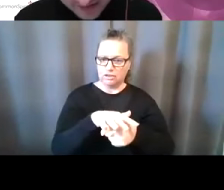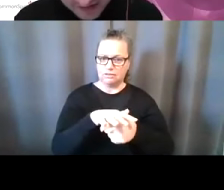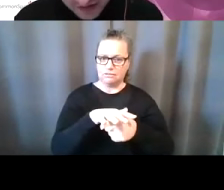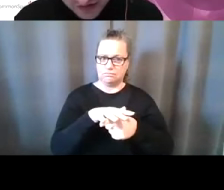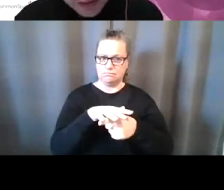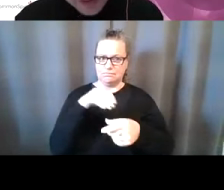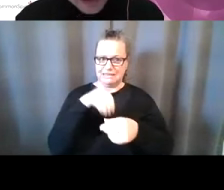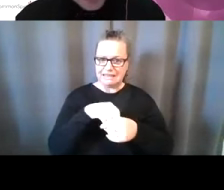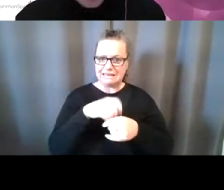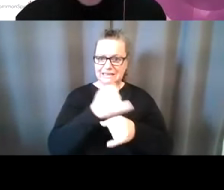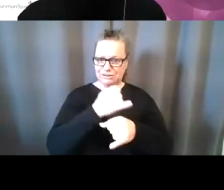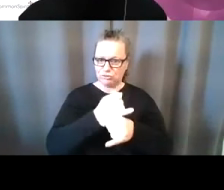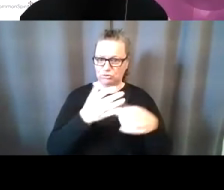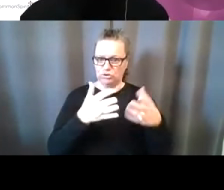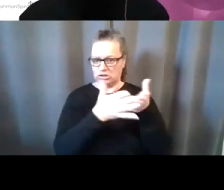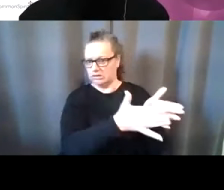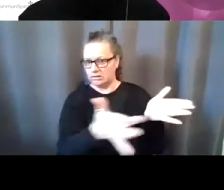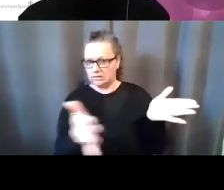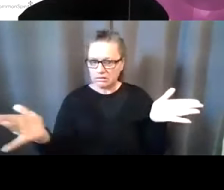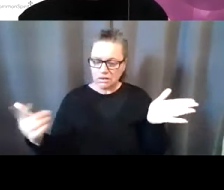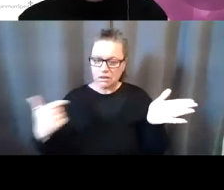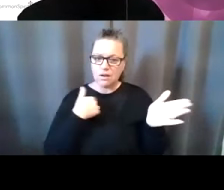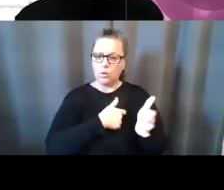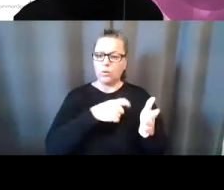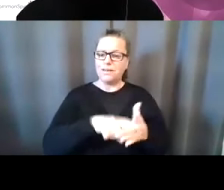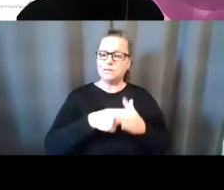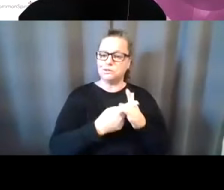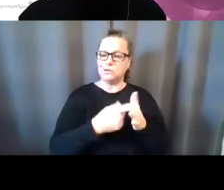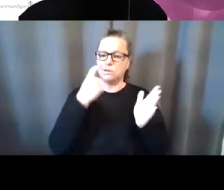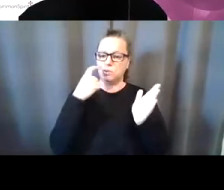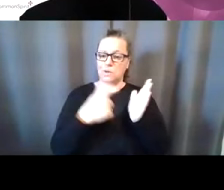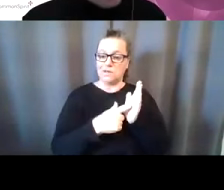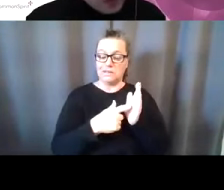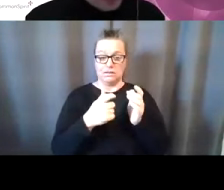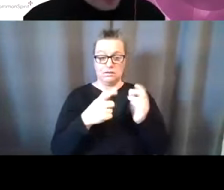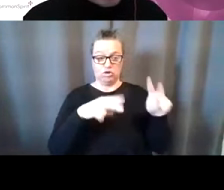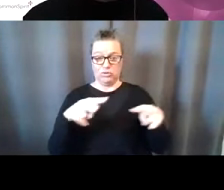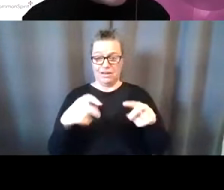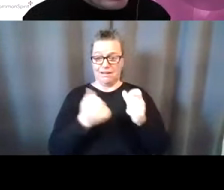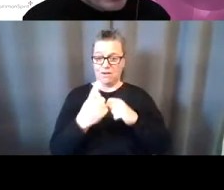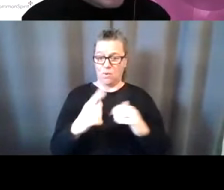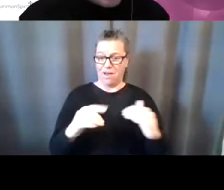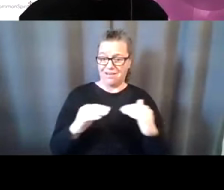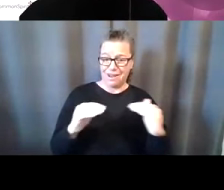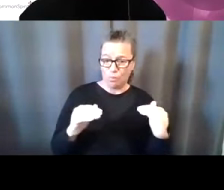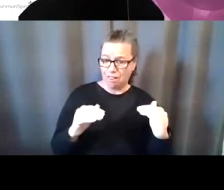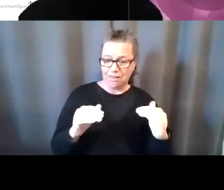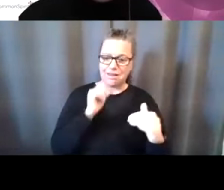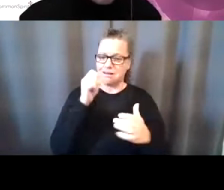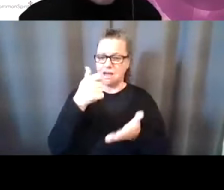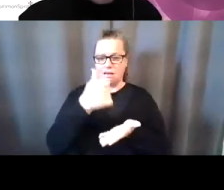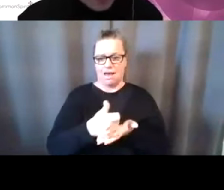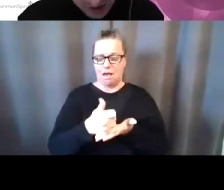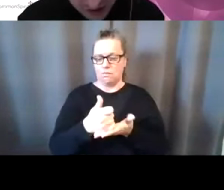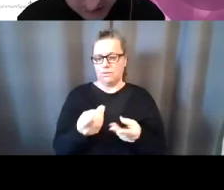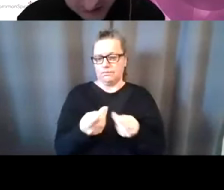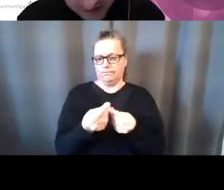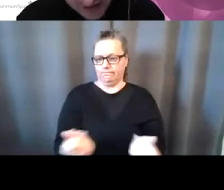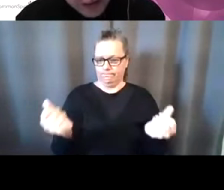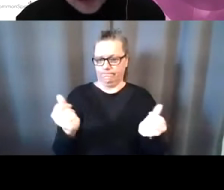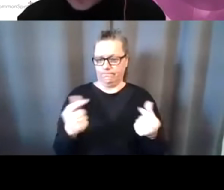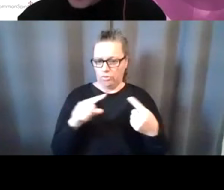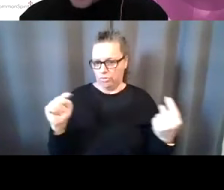across institutions, we start to recognize that treating everything equally is not going to help rectify those